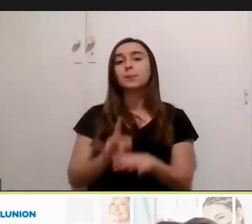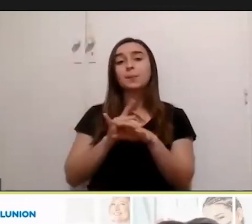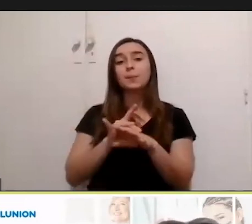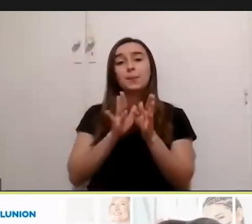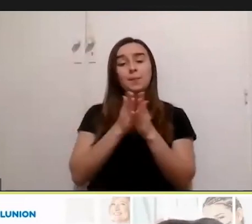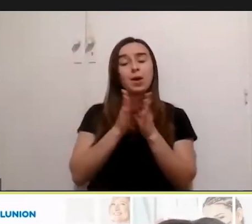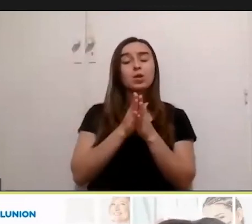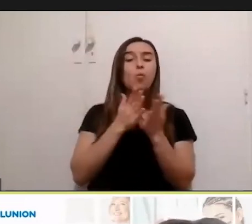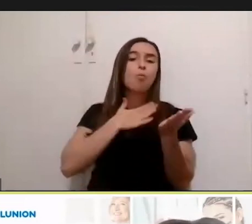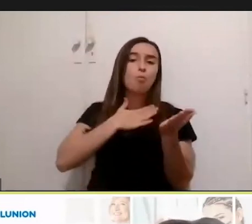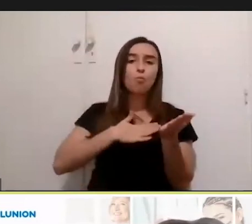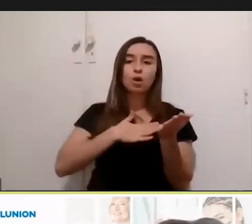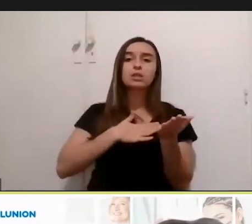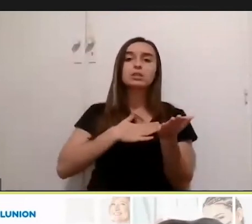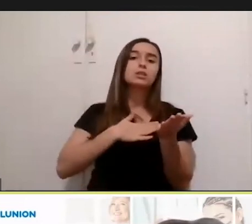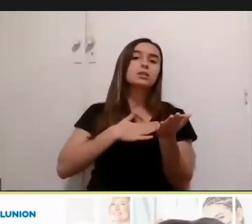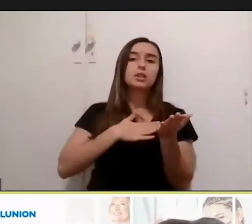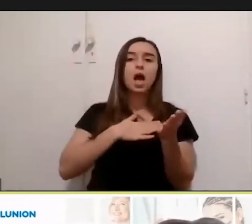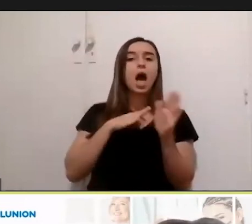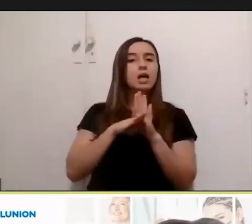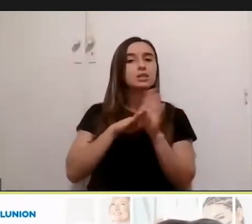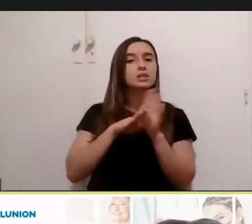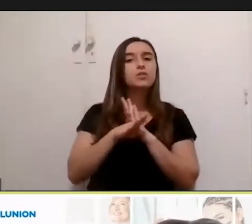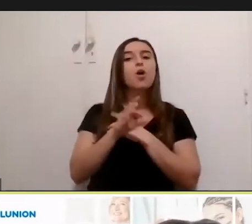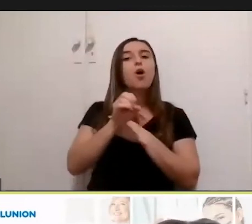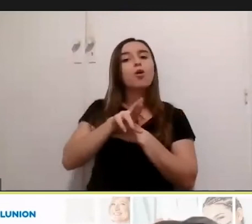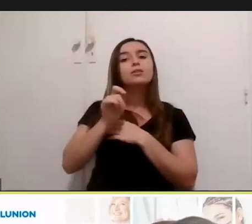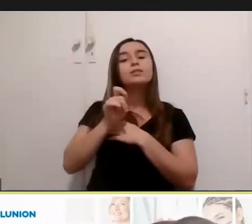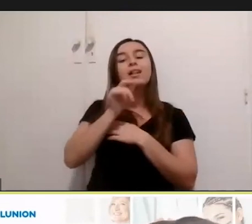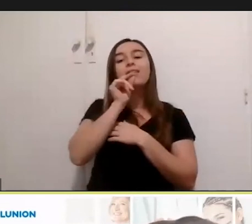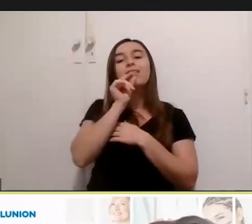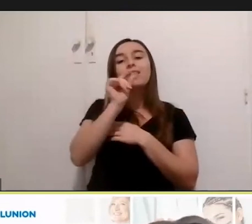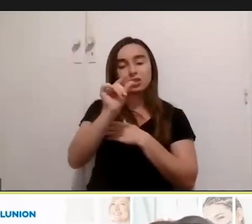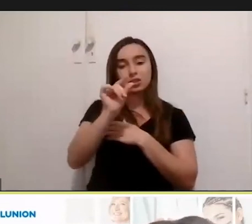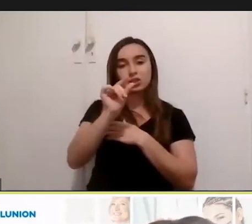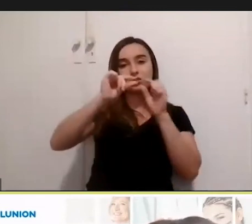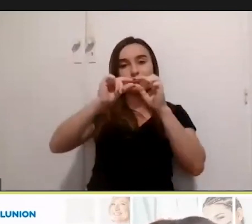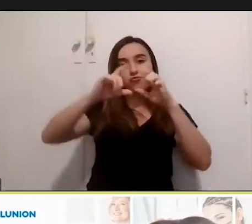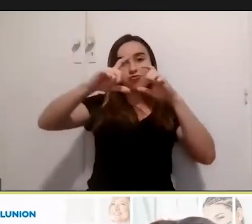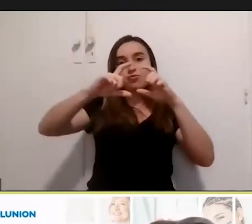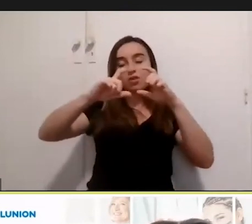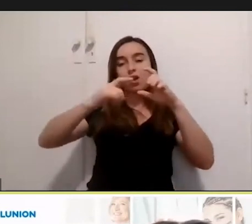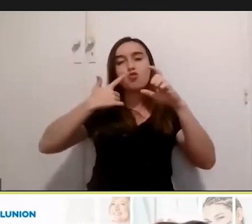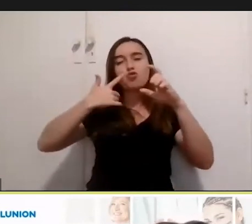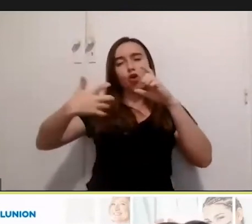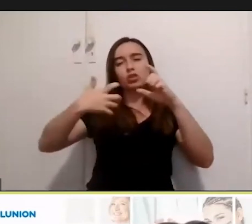larger characters when displaying information together with higher levels of contrast.